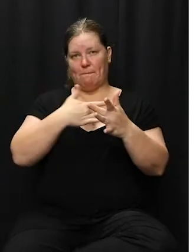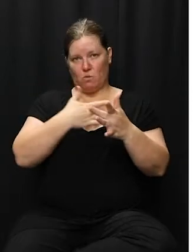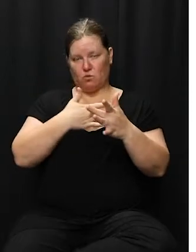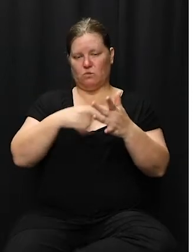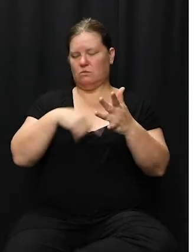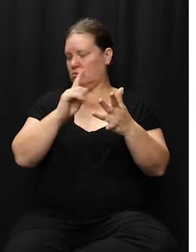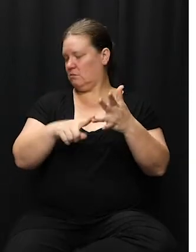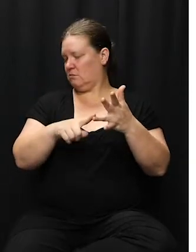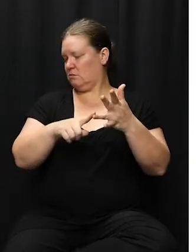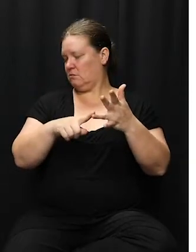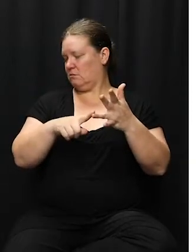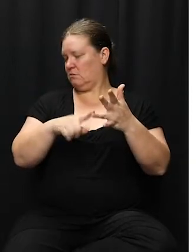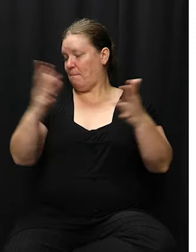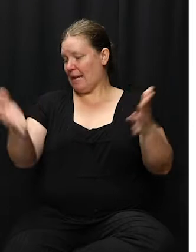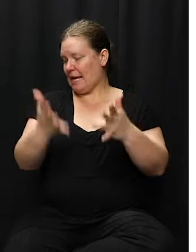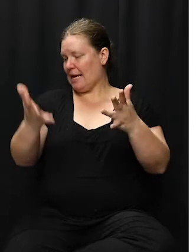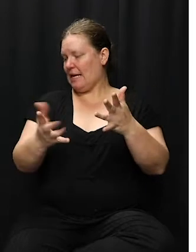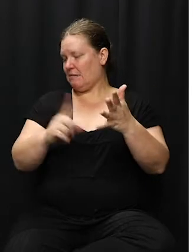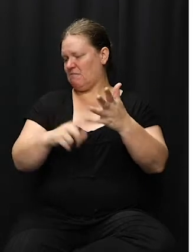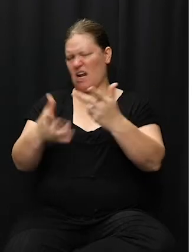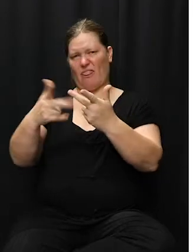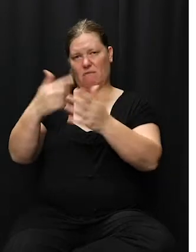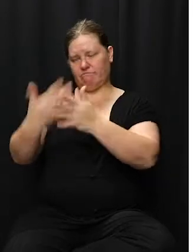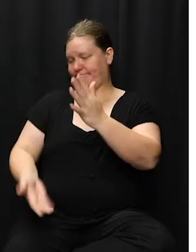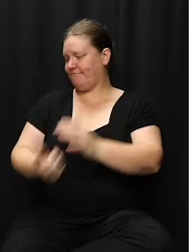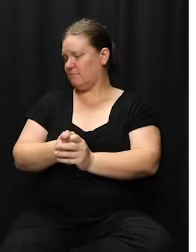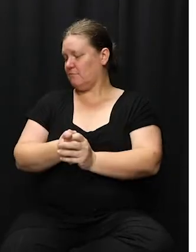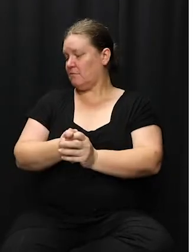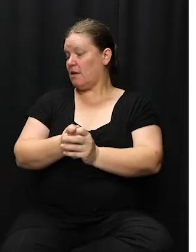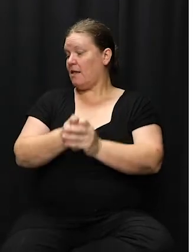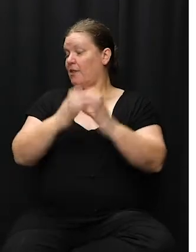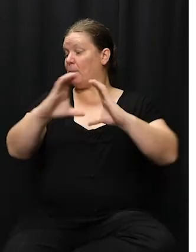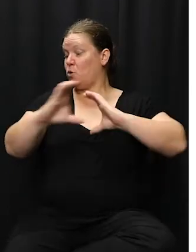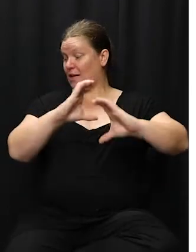development, playing, and sort of some other developmental milestones.